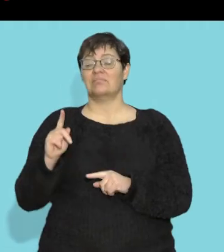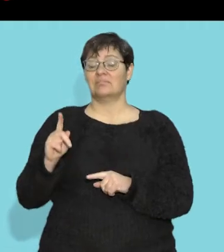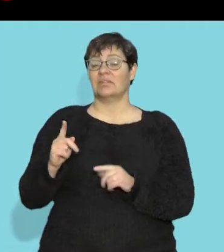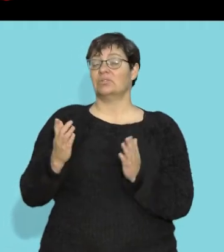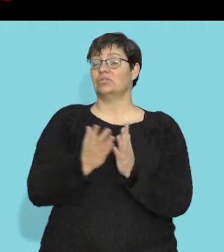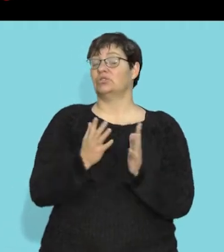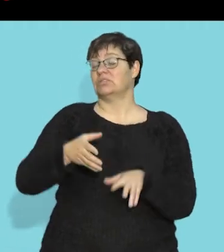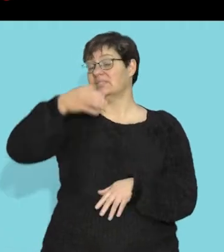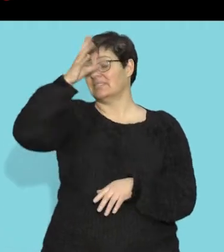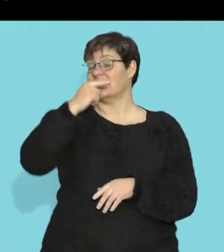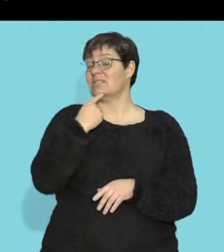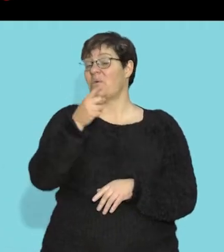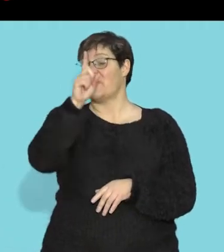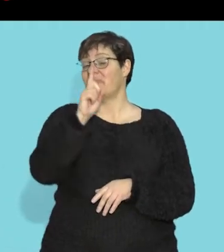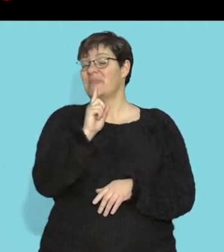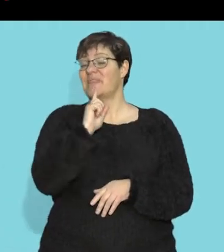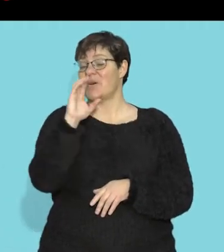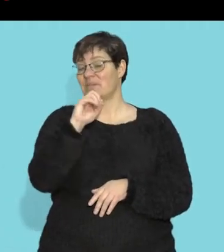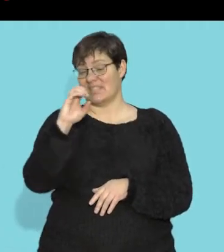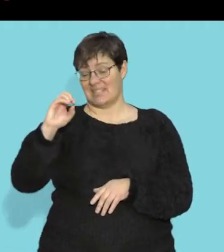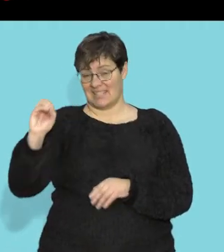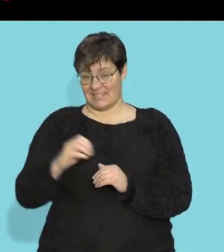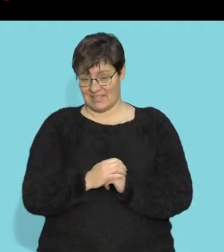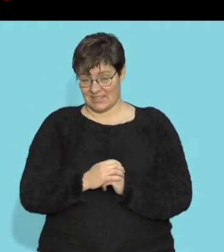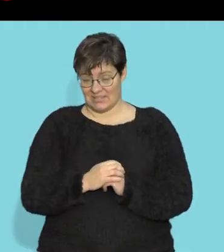one of my answers is going to be